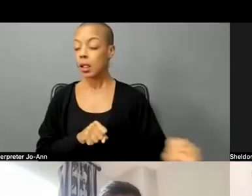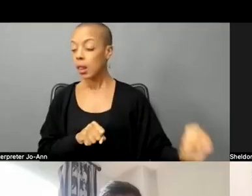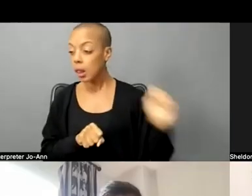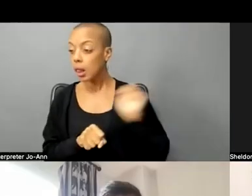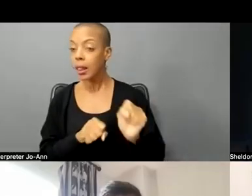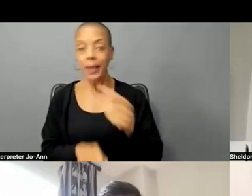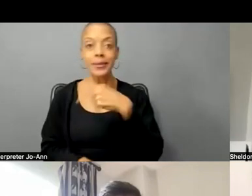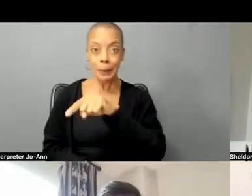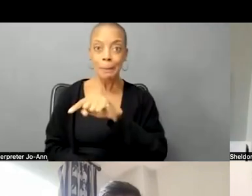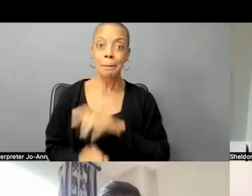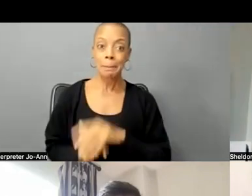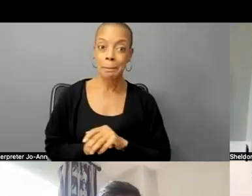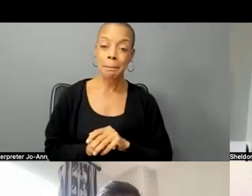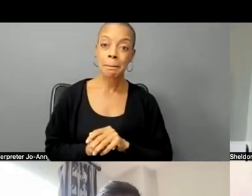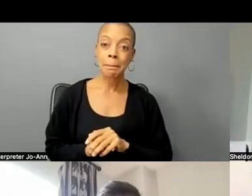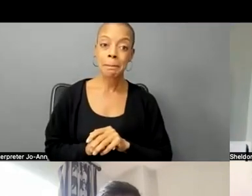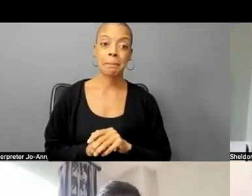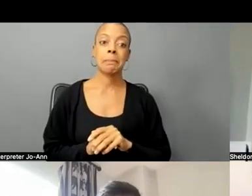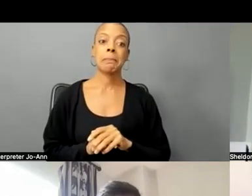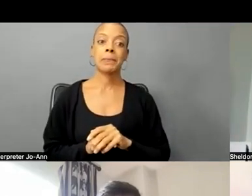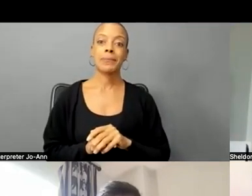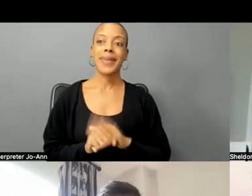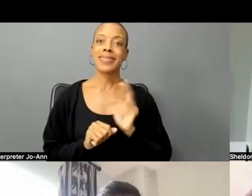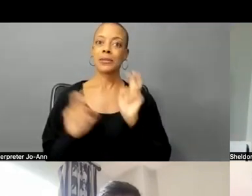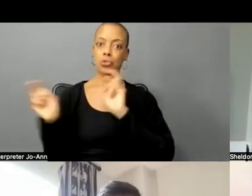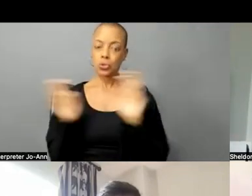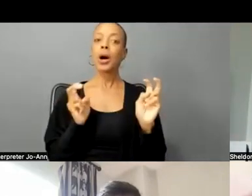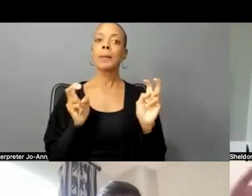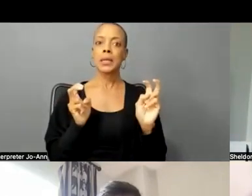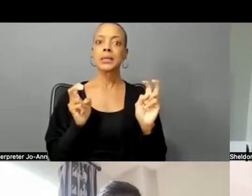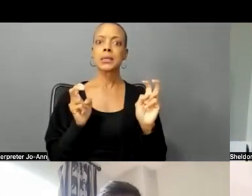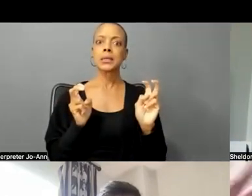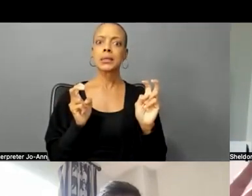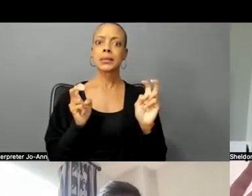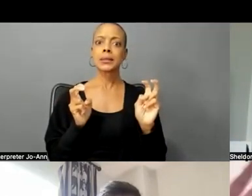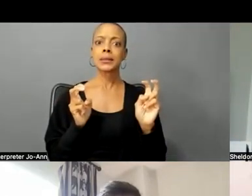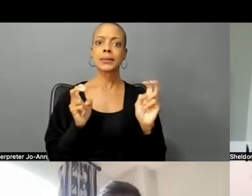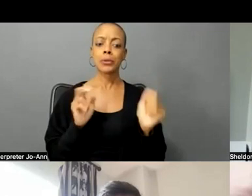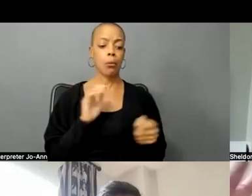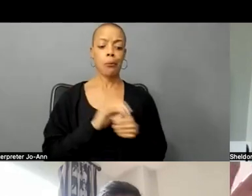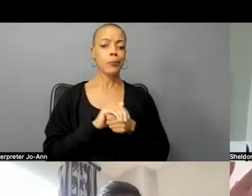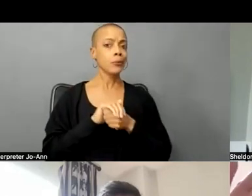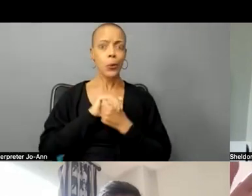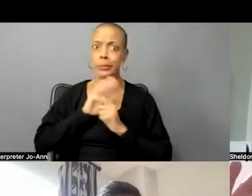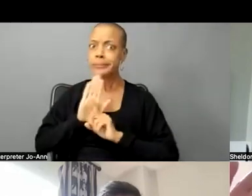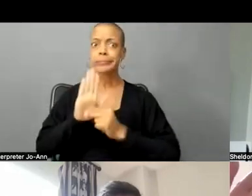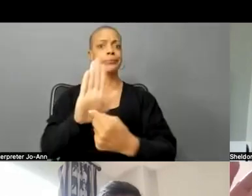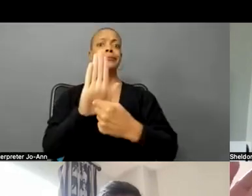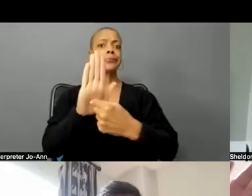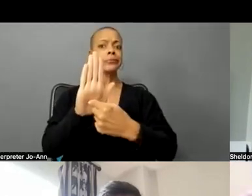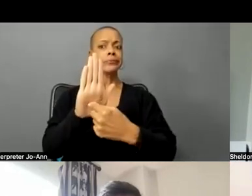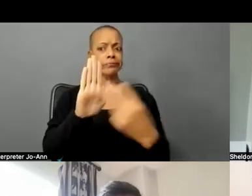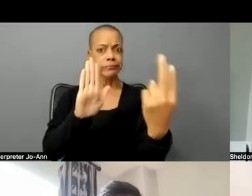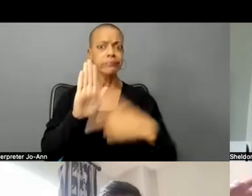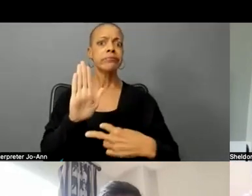about those topics and bringing them to discourse or mainstream discourse or talks with your family, as in